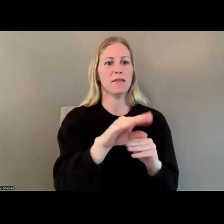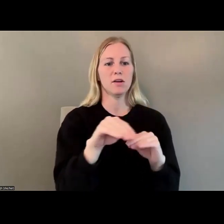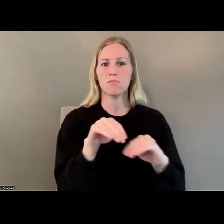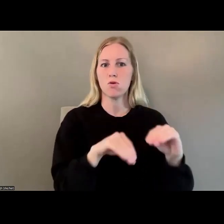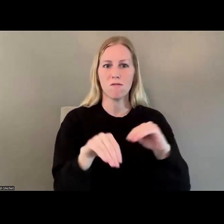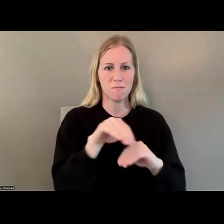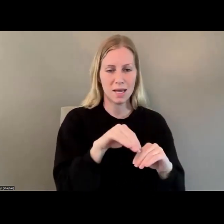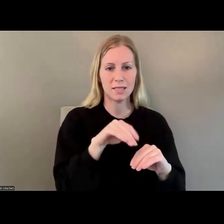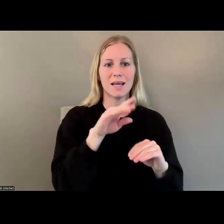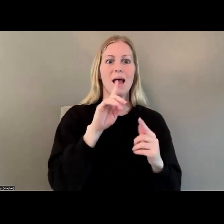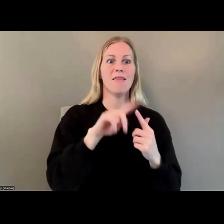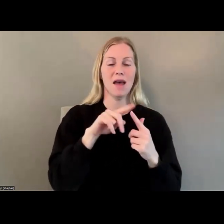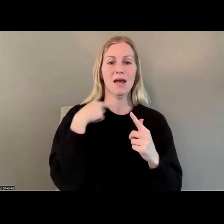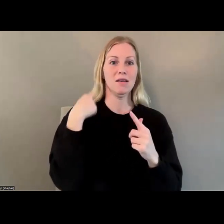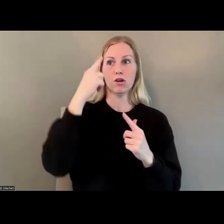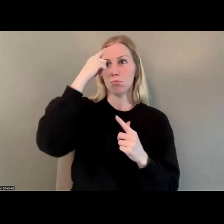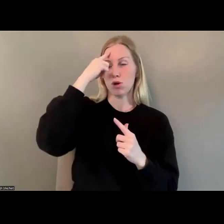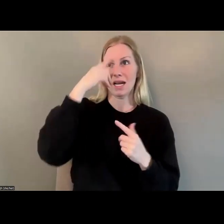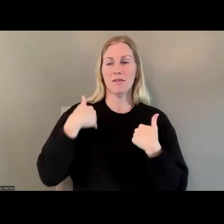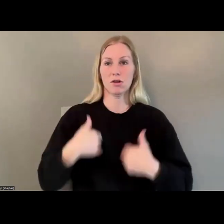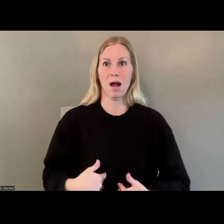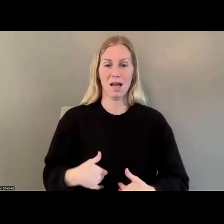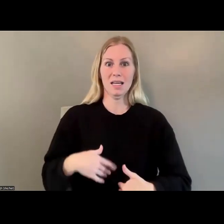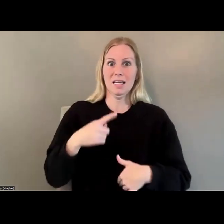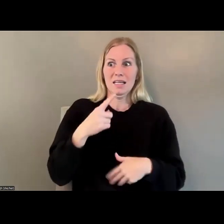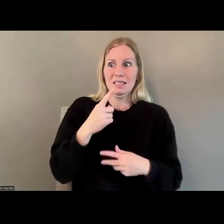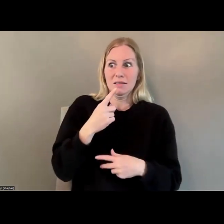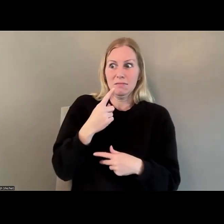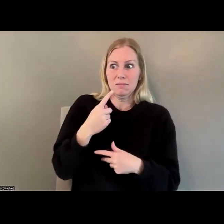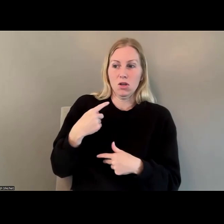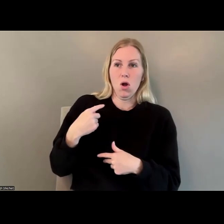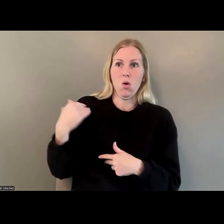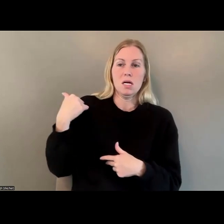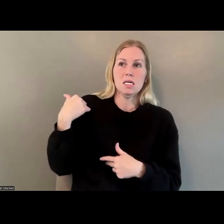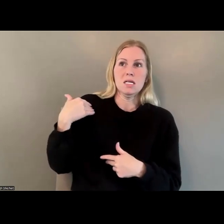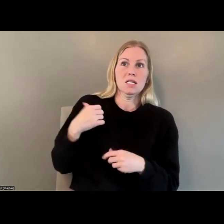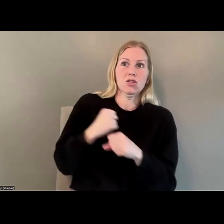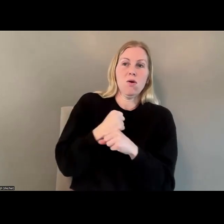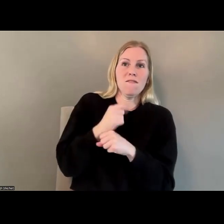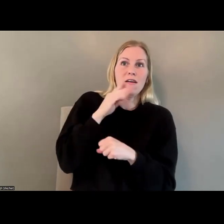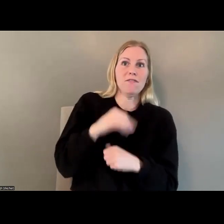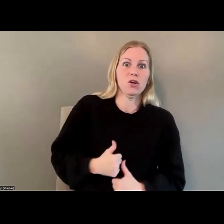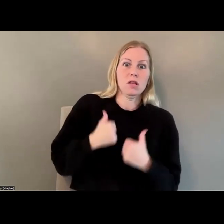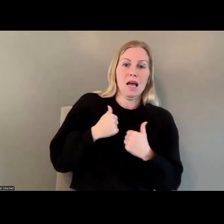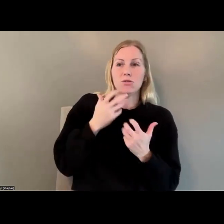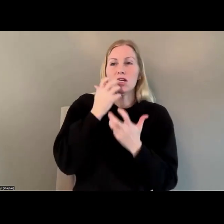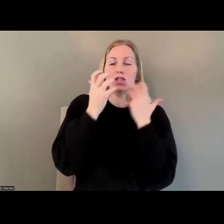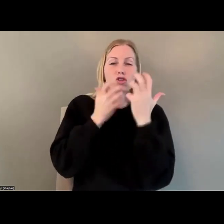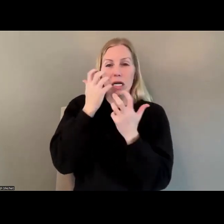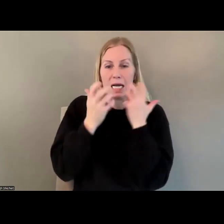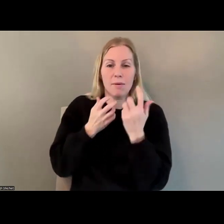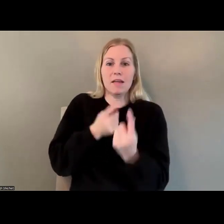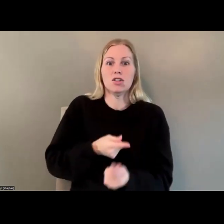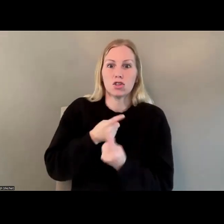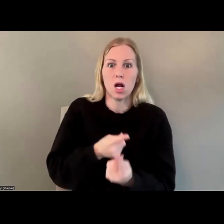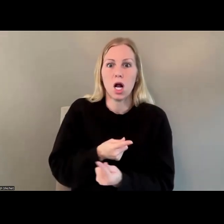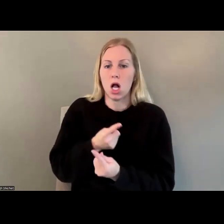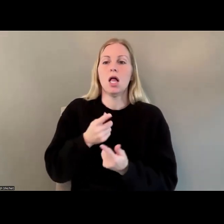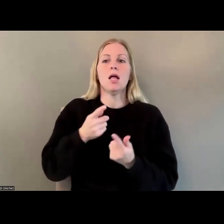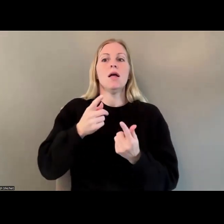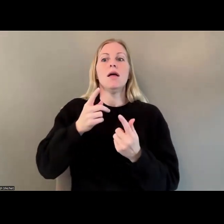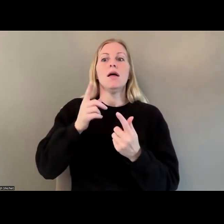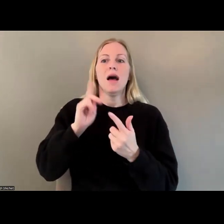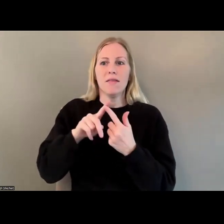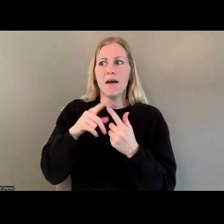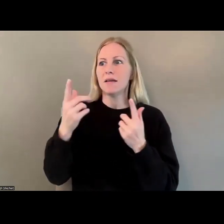body telling them to fight for their lives, and so they do. They scream and they struggle, and then they are shut in a room where they're expected to calm on